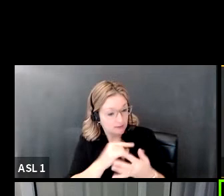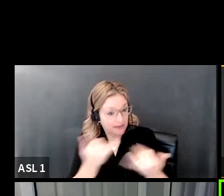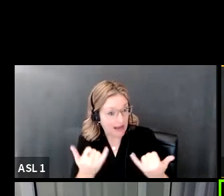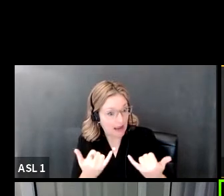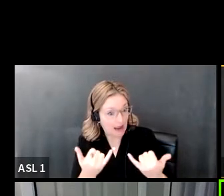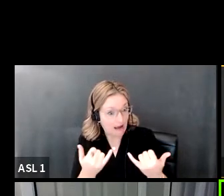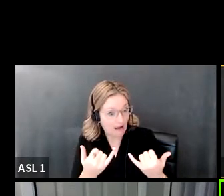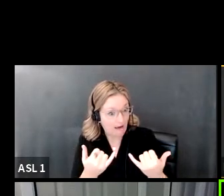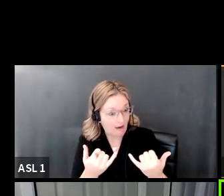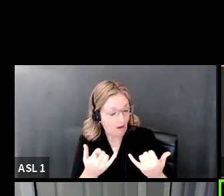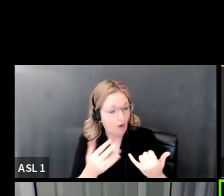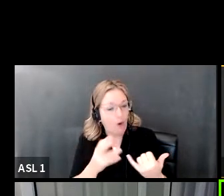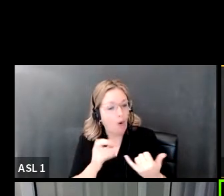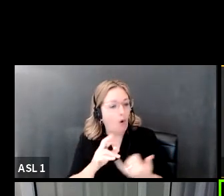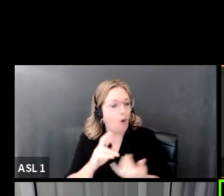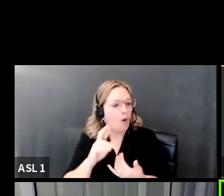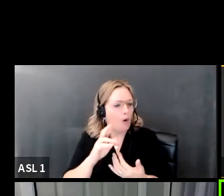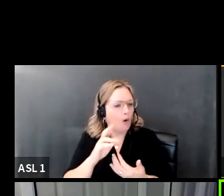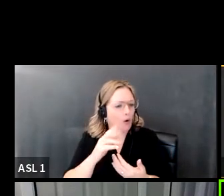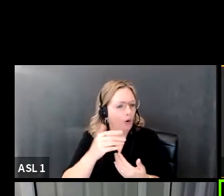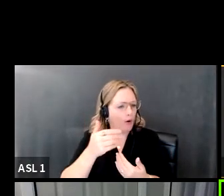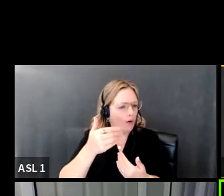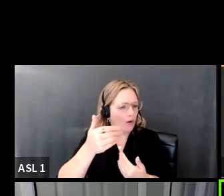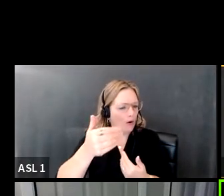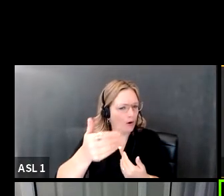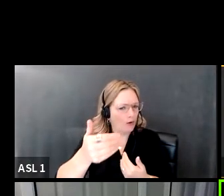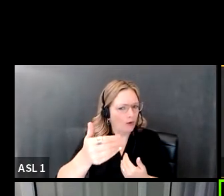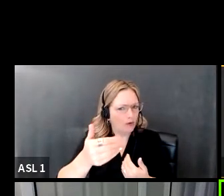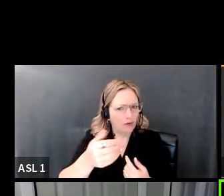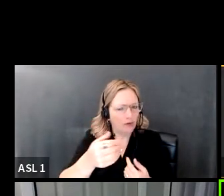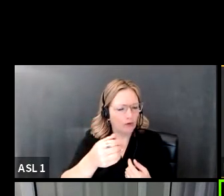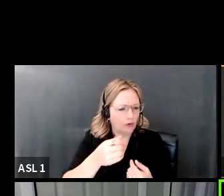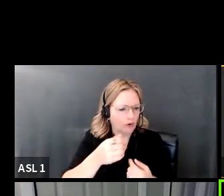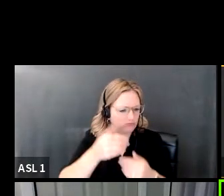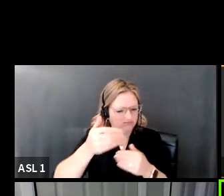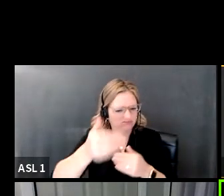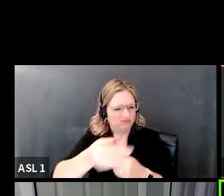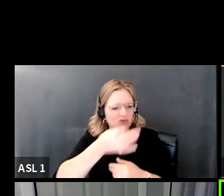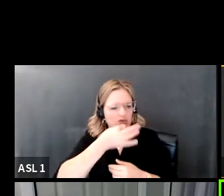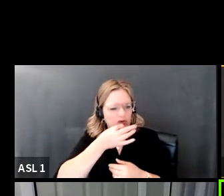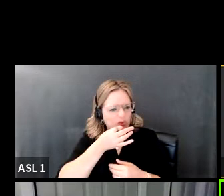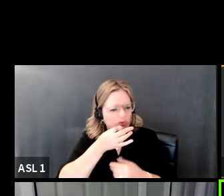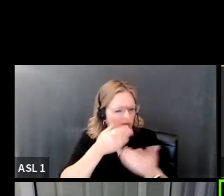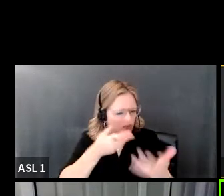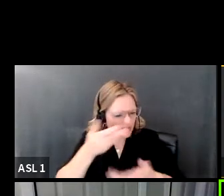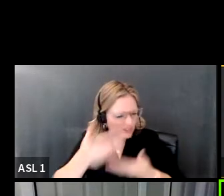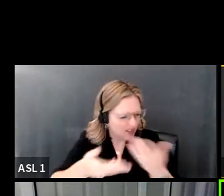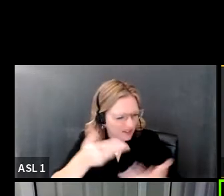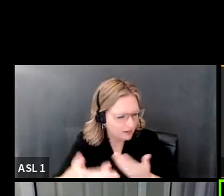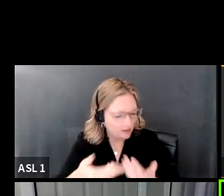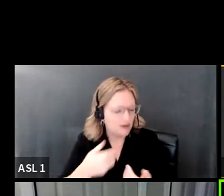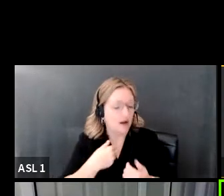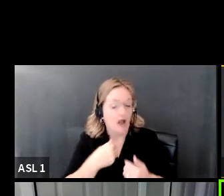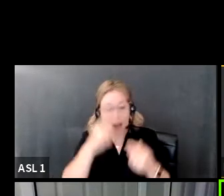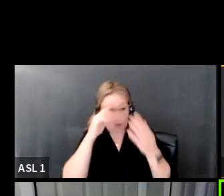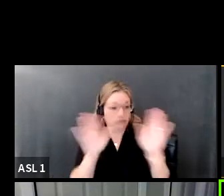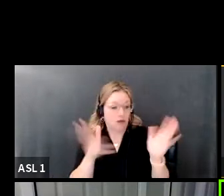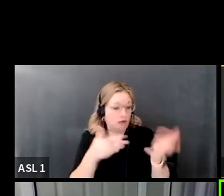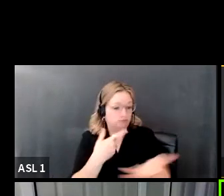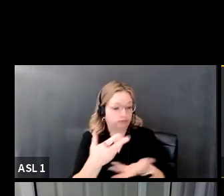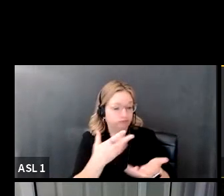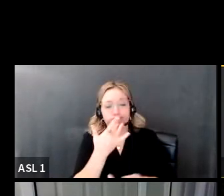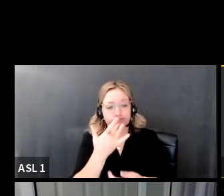promised you would get back to us uh in in in good time with the answers so i'm open to whatever you